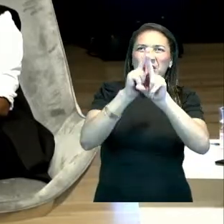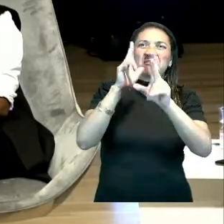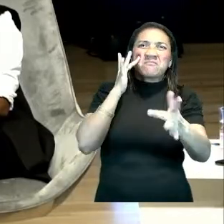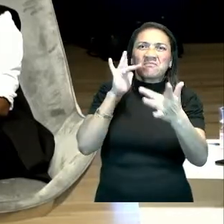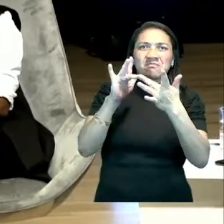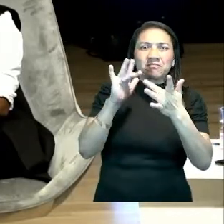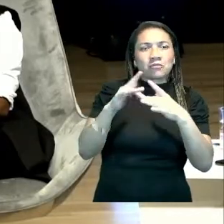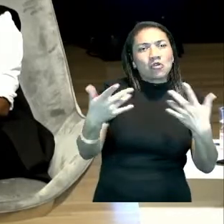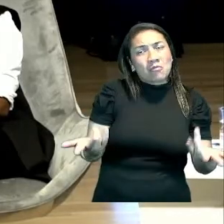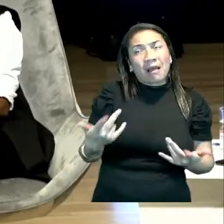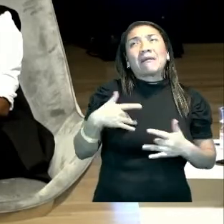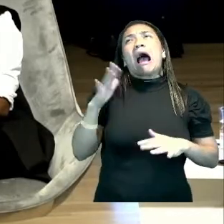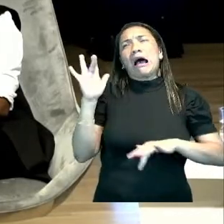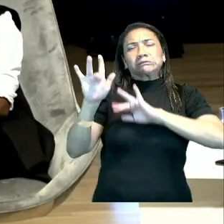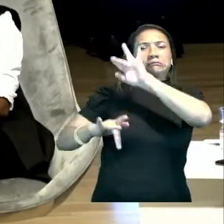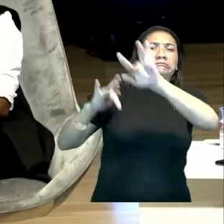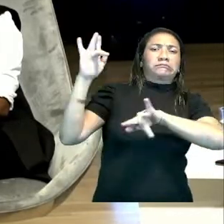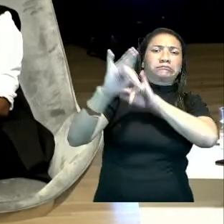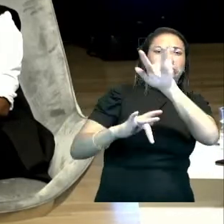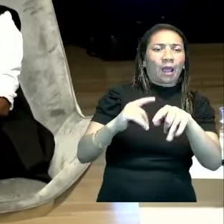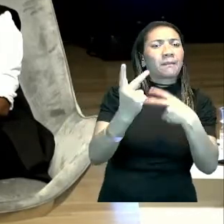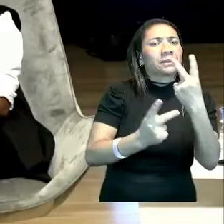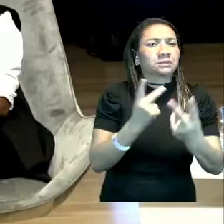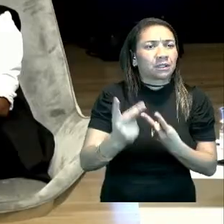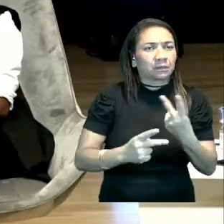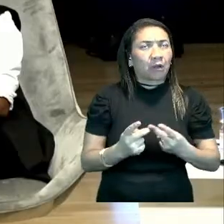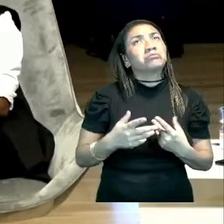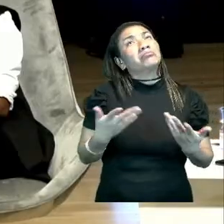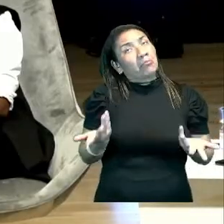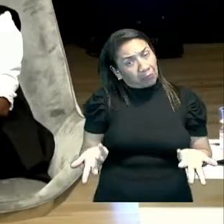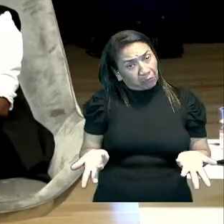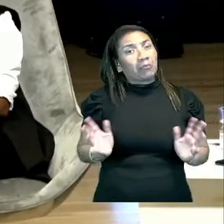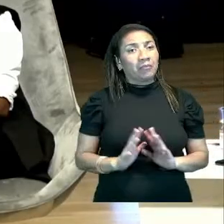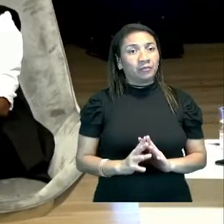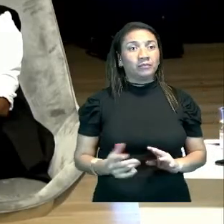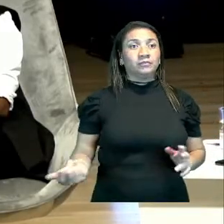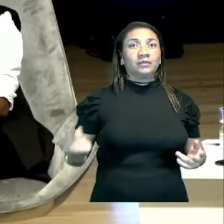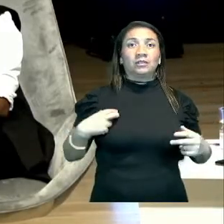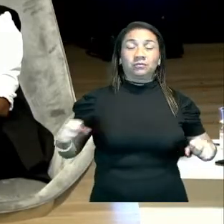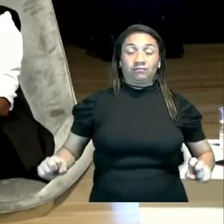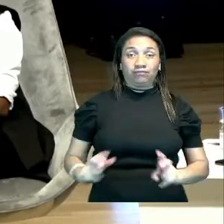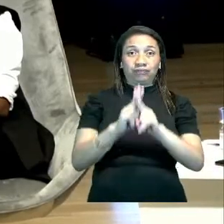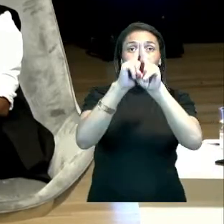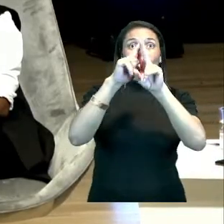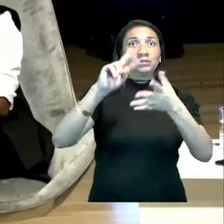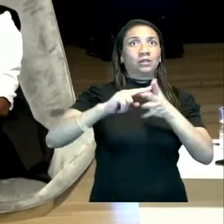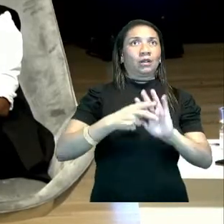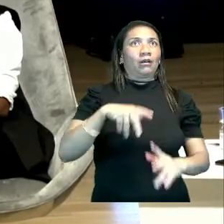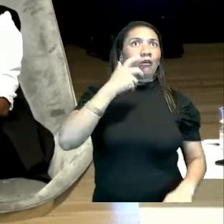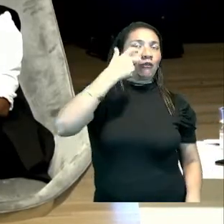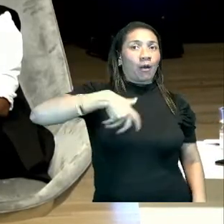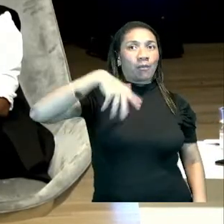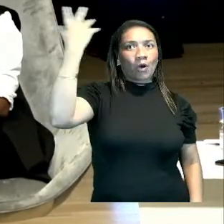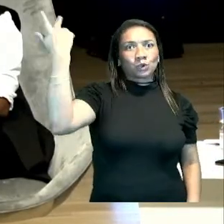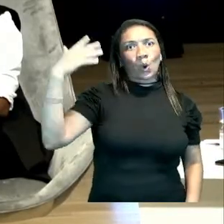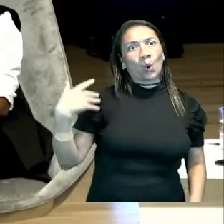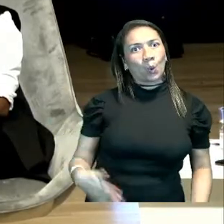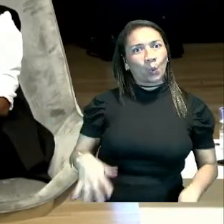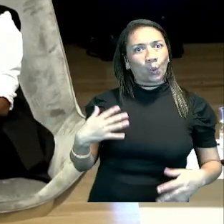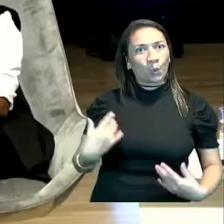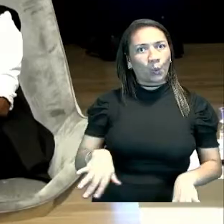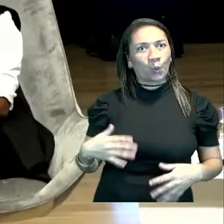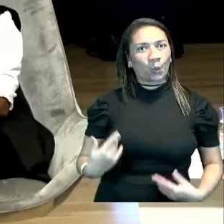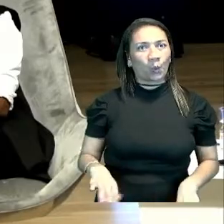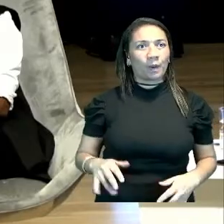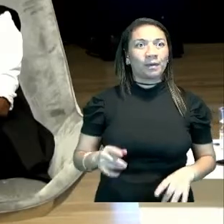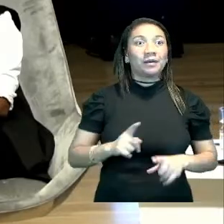their relationship with this city, which is Paris. It is a very well-known city, and